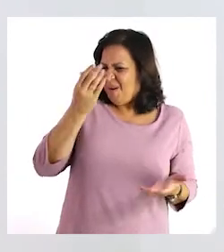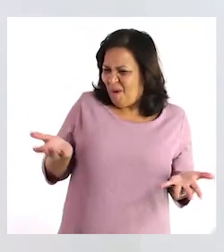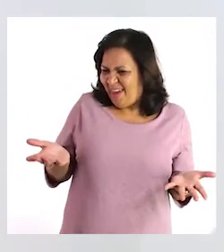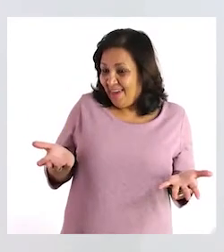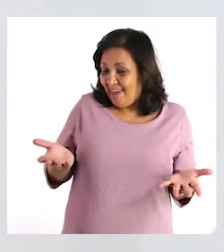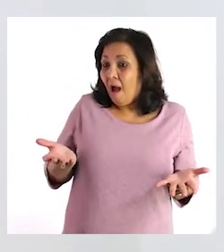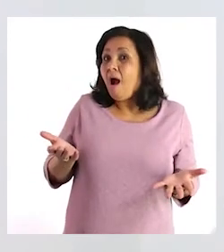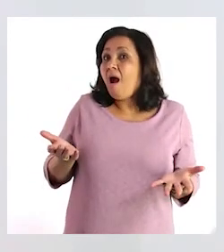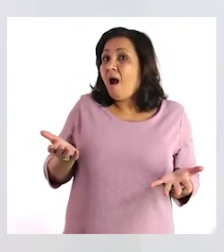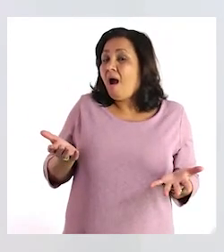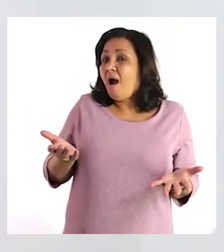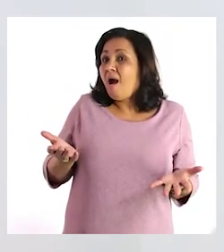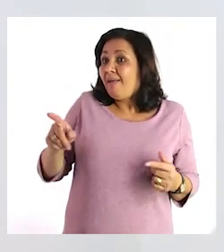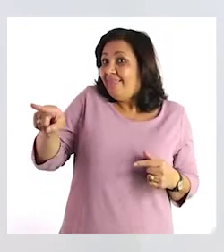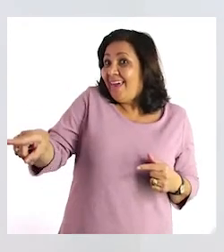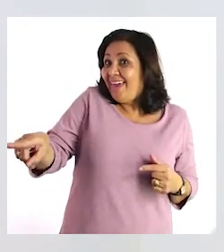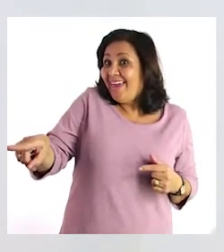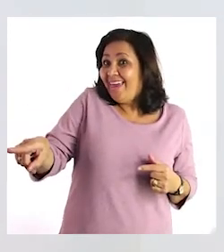Joshi! Joshi!